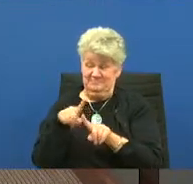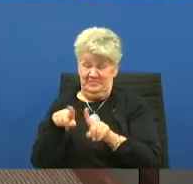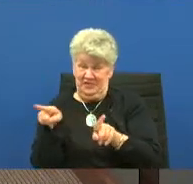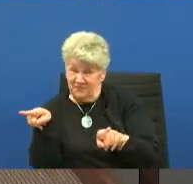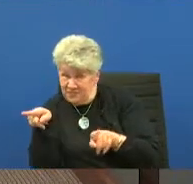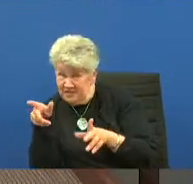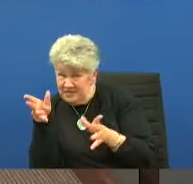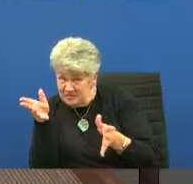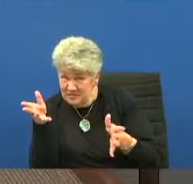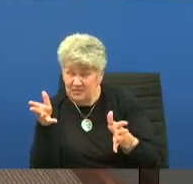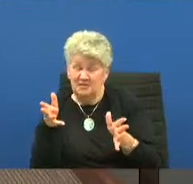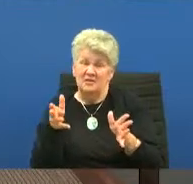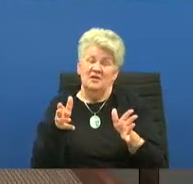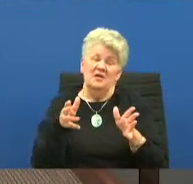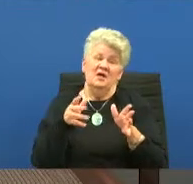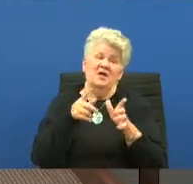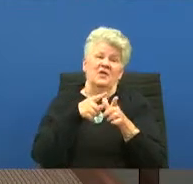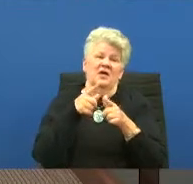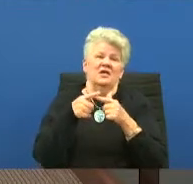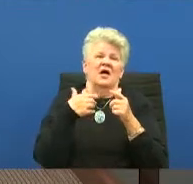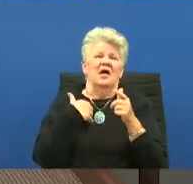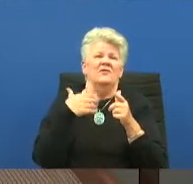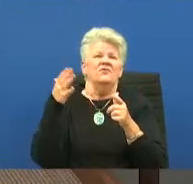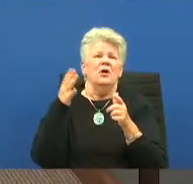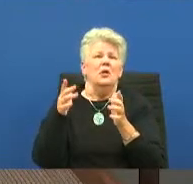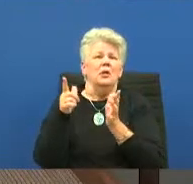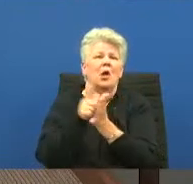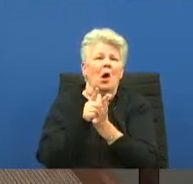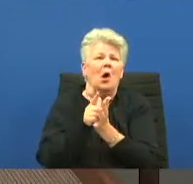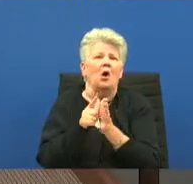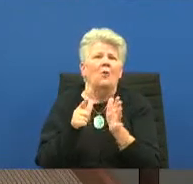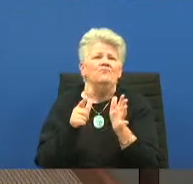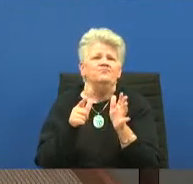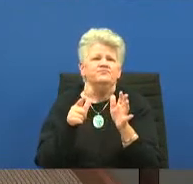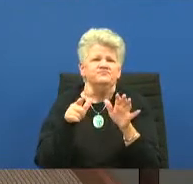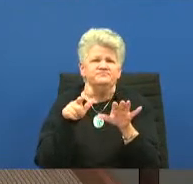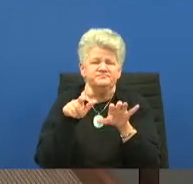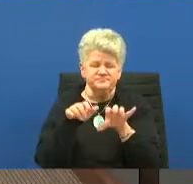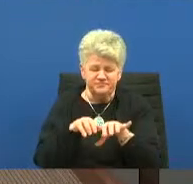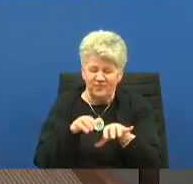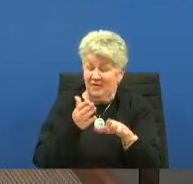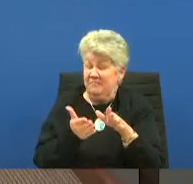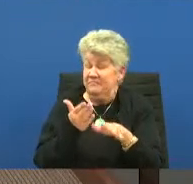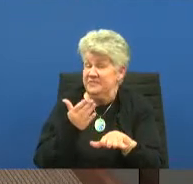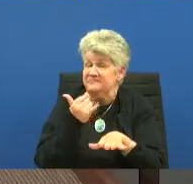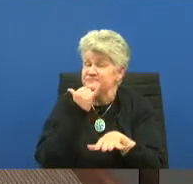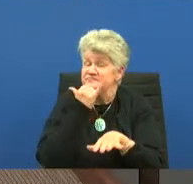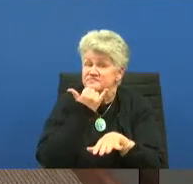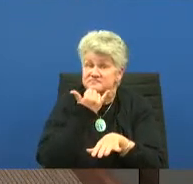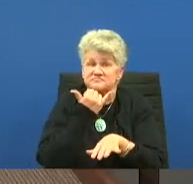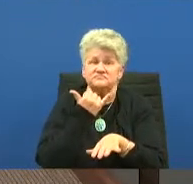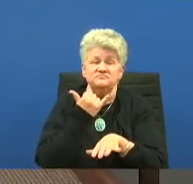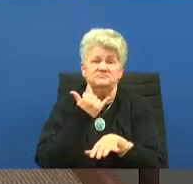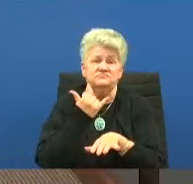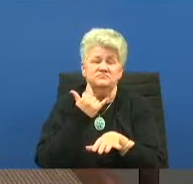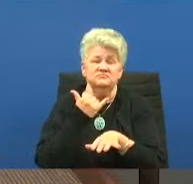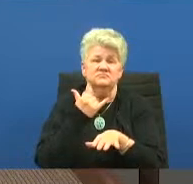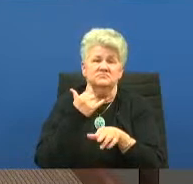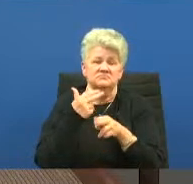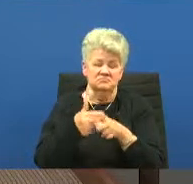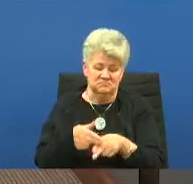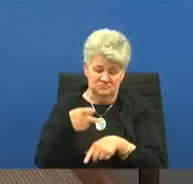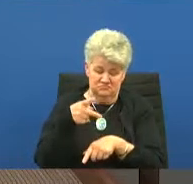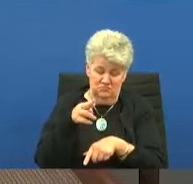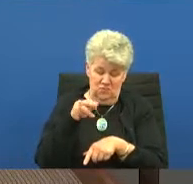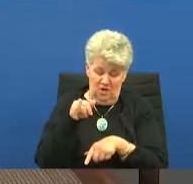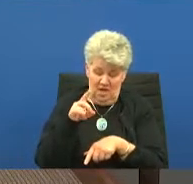item or an ordinance that had an error potentially in it, or it referenced actually Pride Port Hudson. So it may have